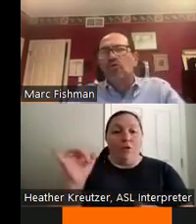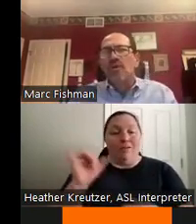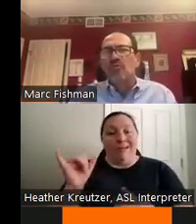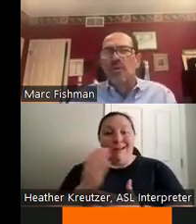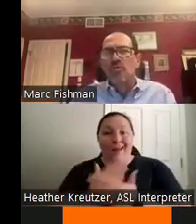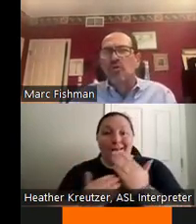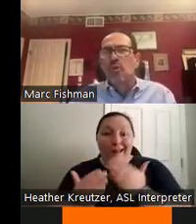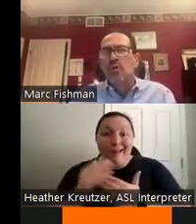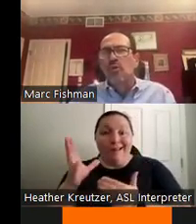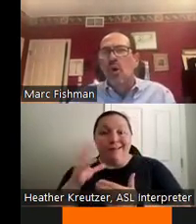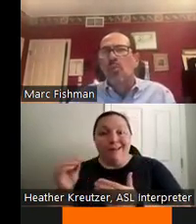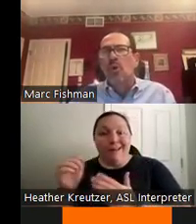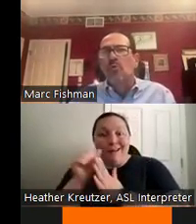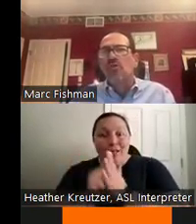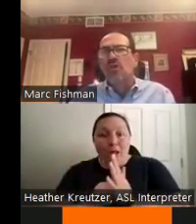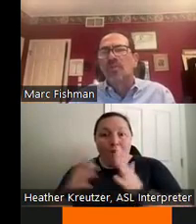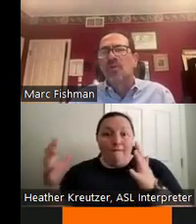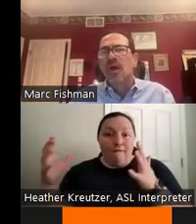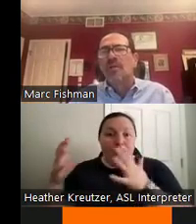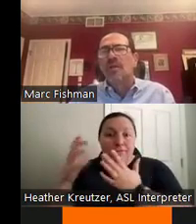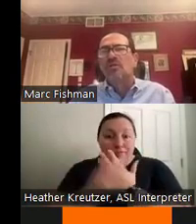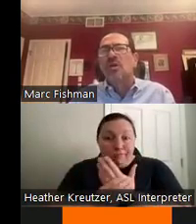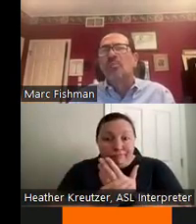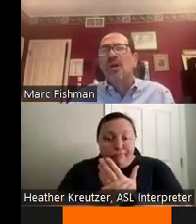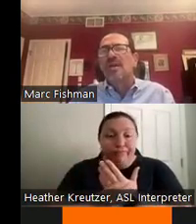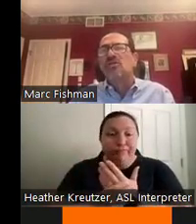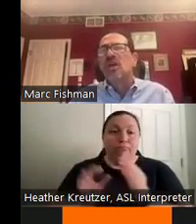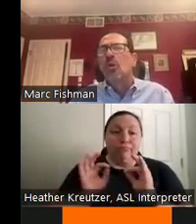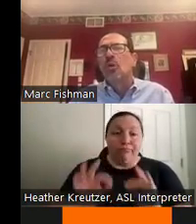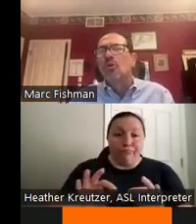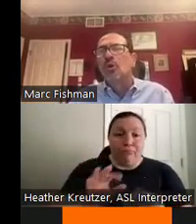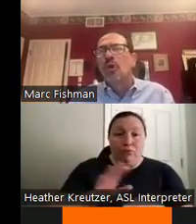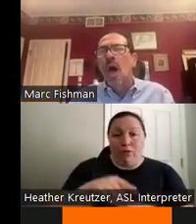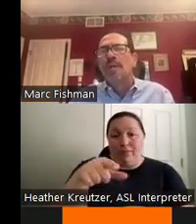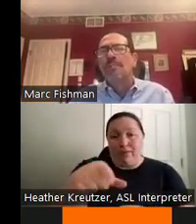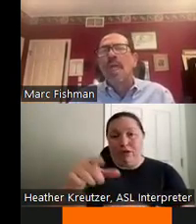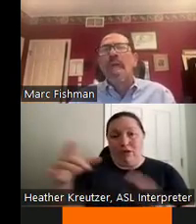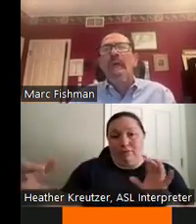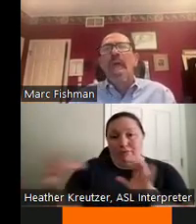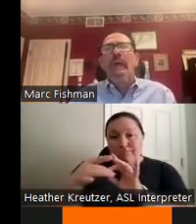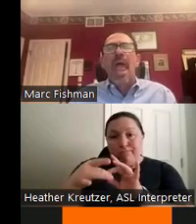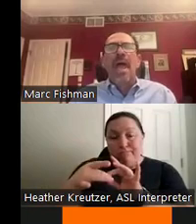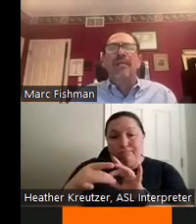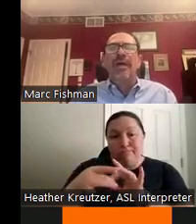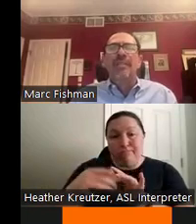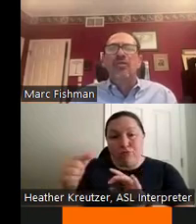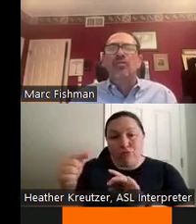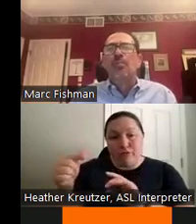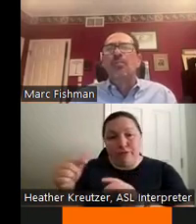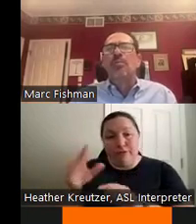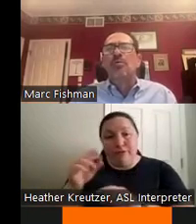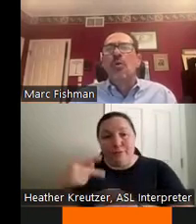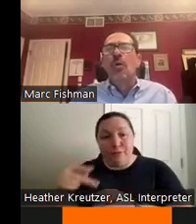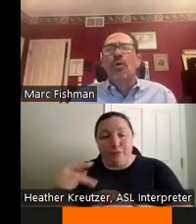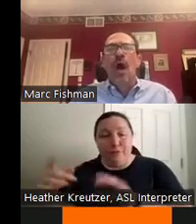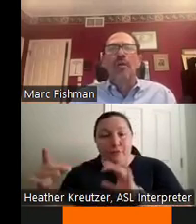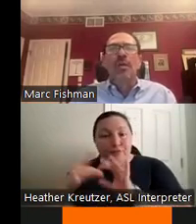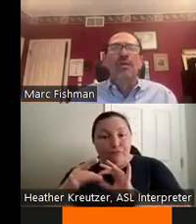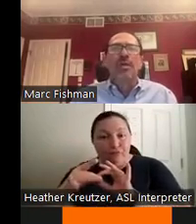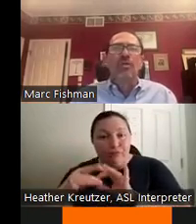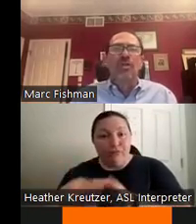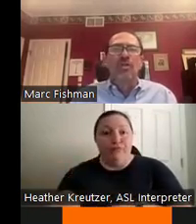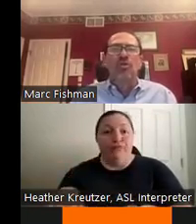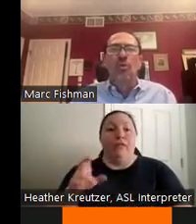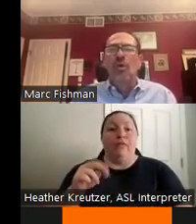like neurotransmitters do, into an opioid receptor on this brain cell or neuron. And then this